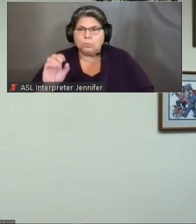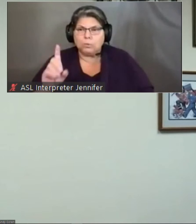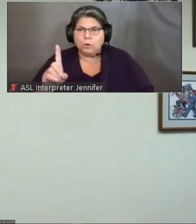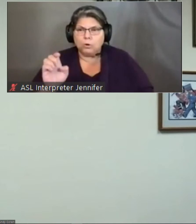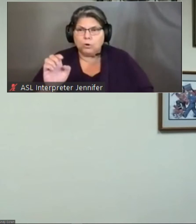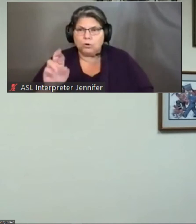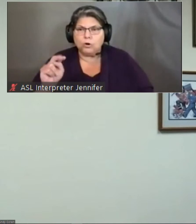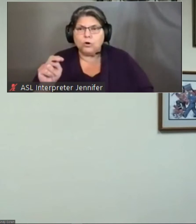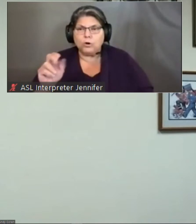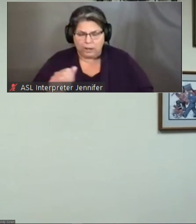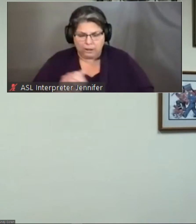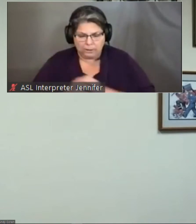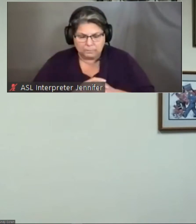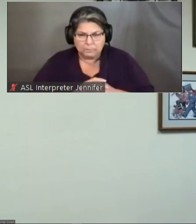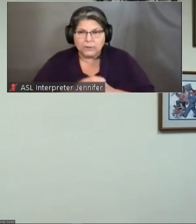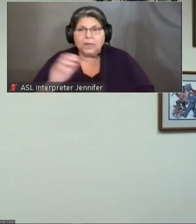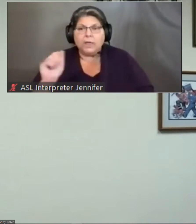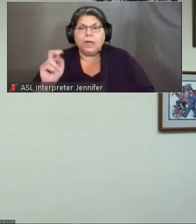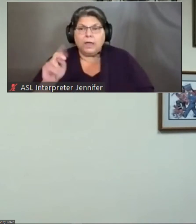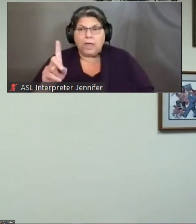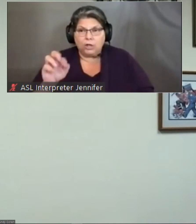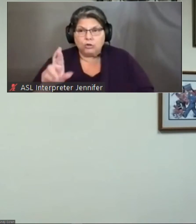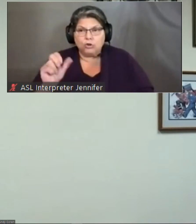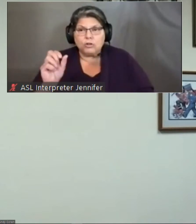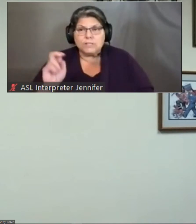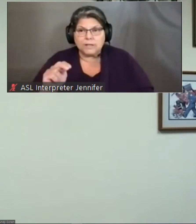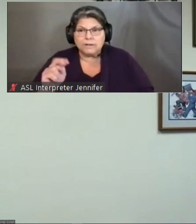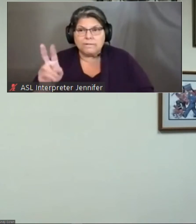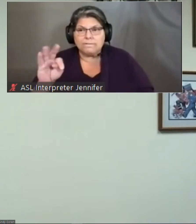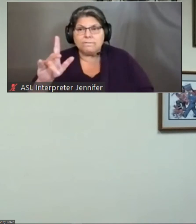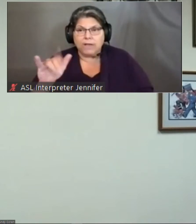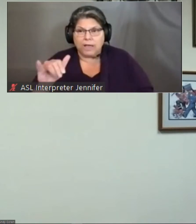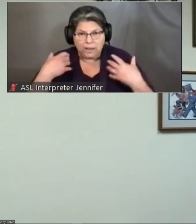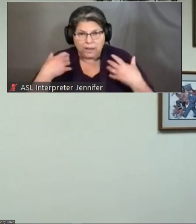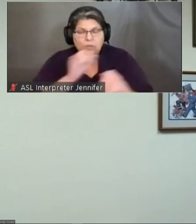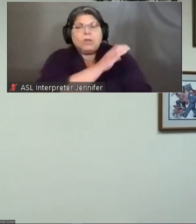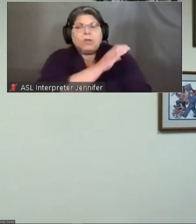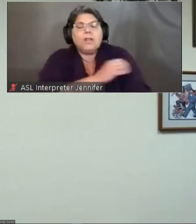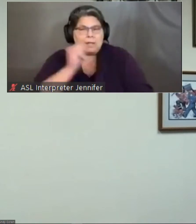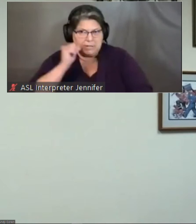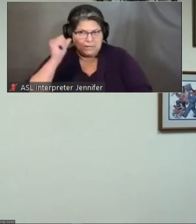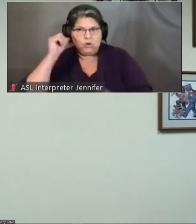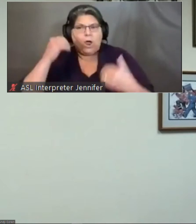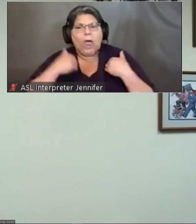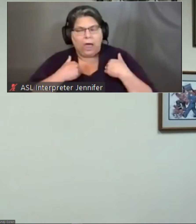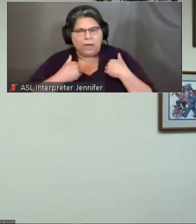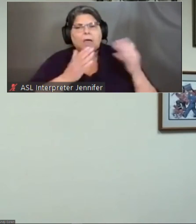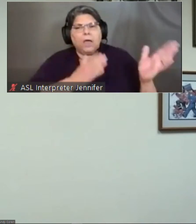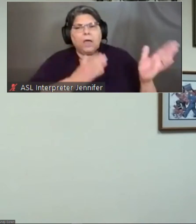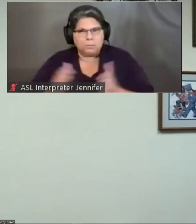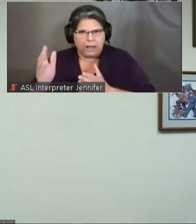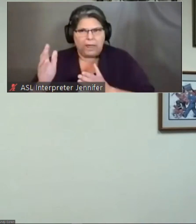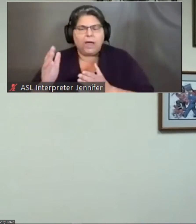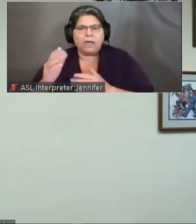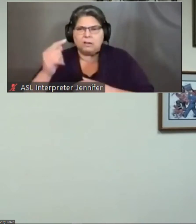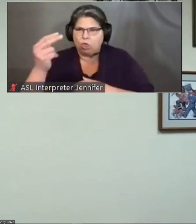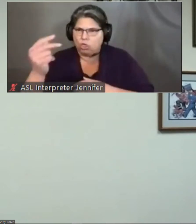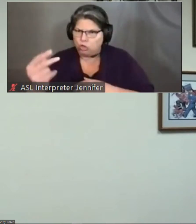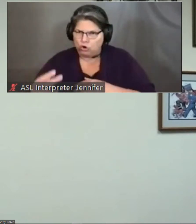Center had a clinic yesterday and plans to have clinics ongoingly on